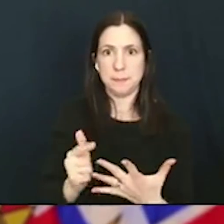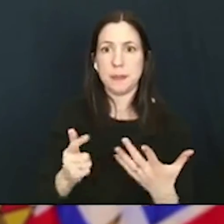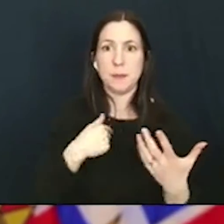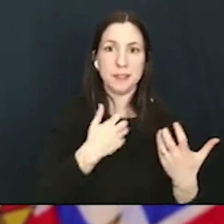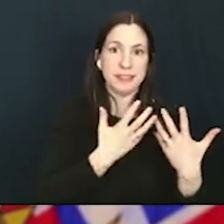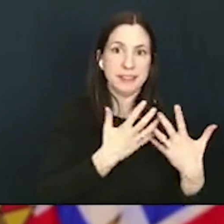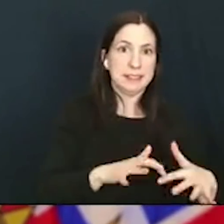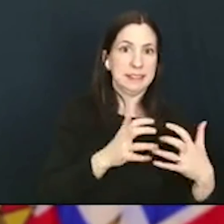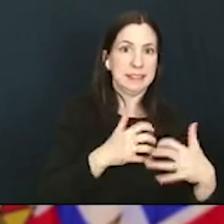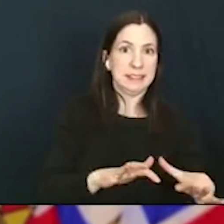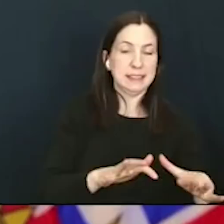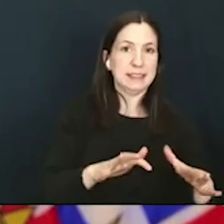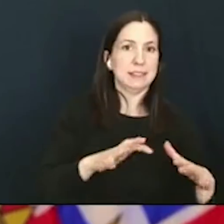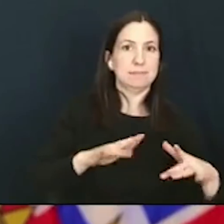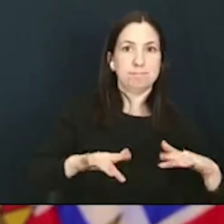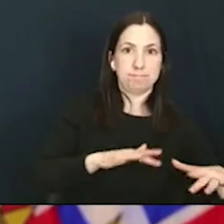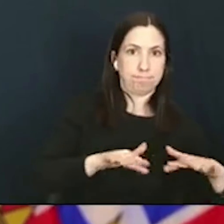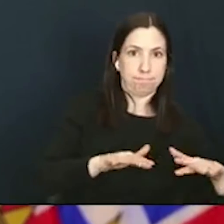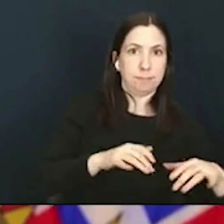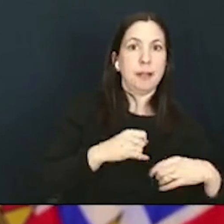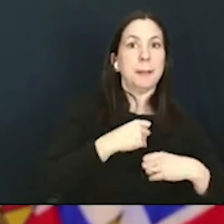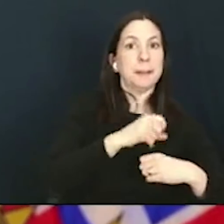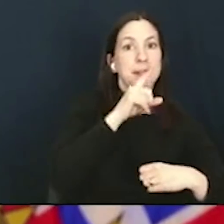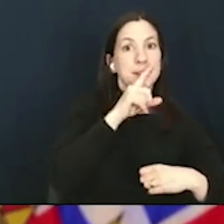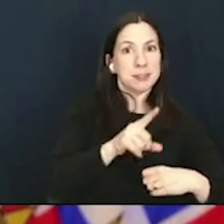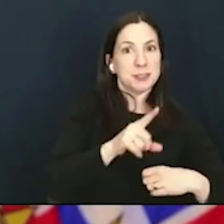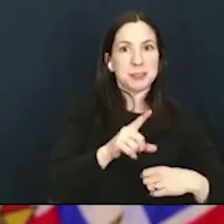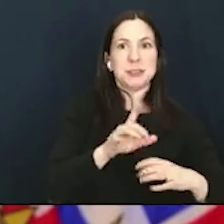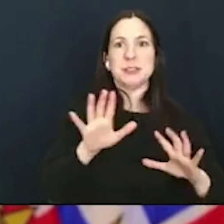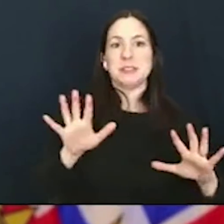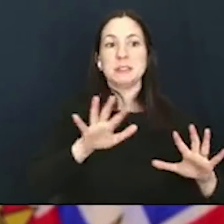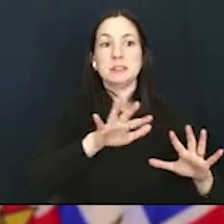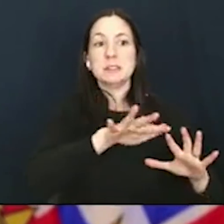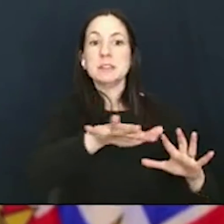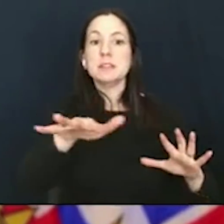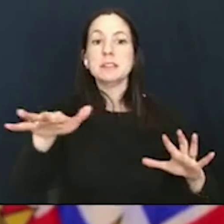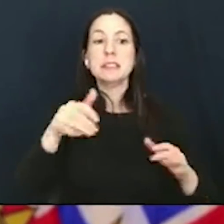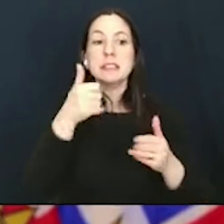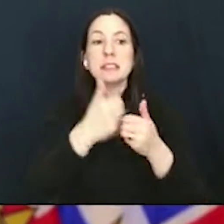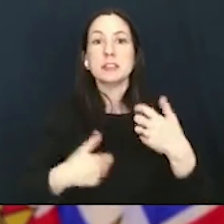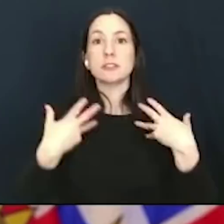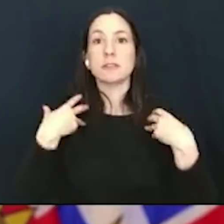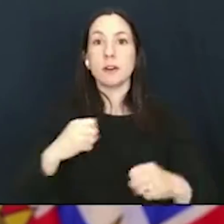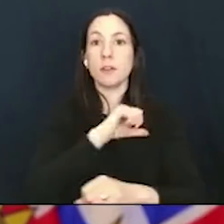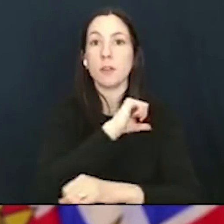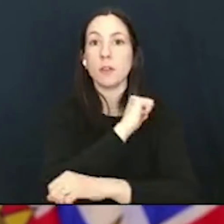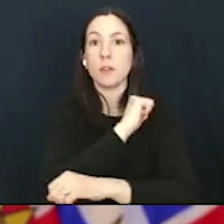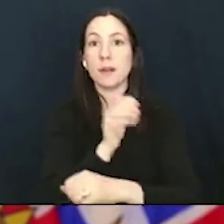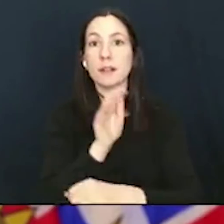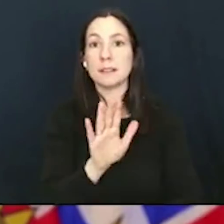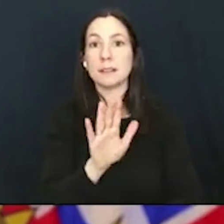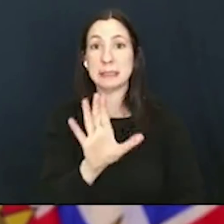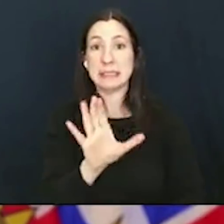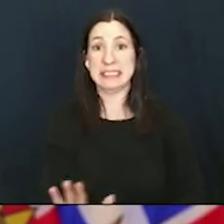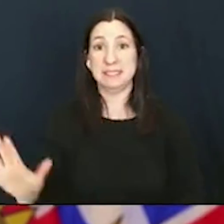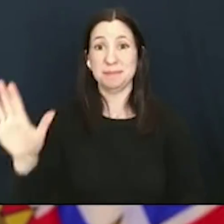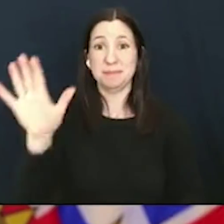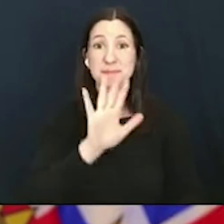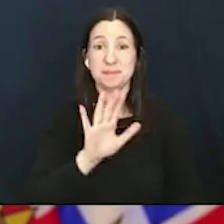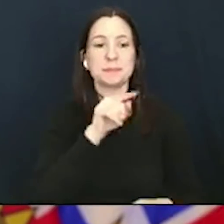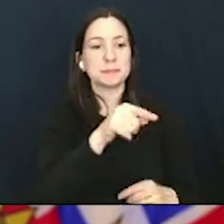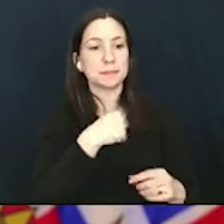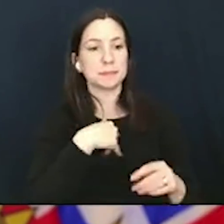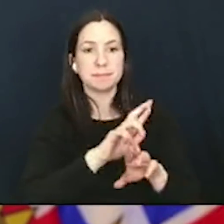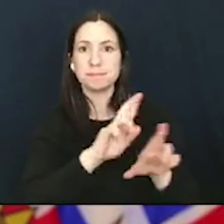a lot of work behind the scenes to make sure that the systems in our health authorities across the province, we have the tools